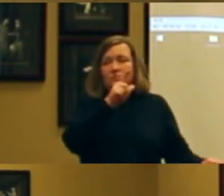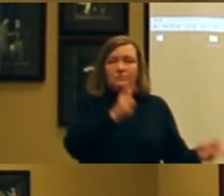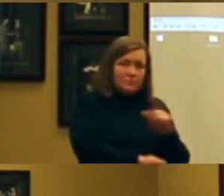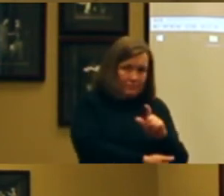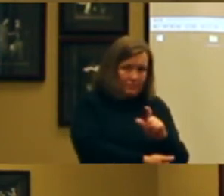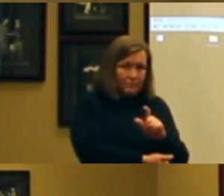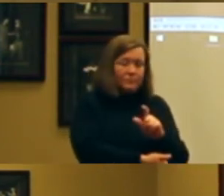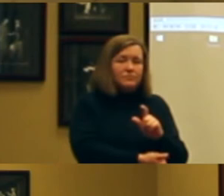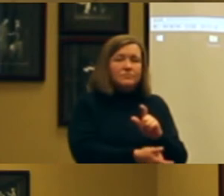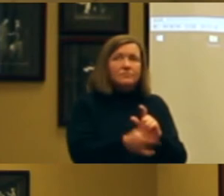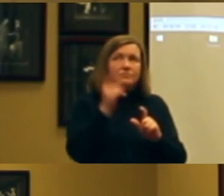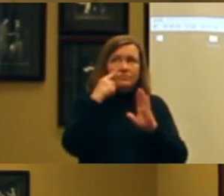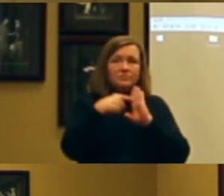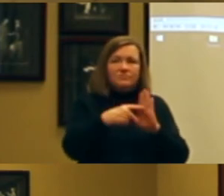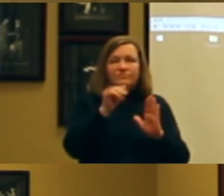changes like